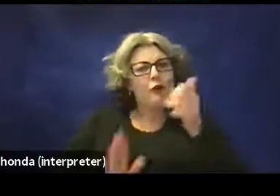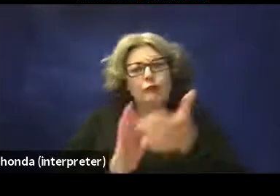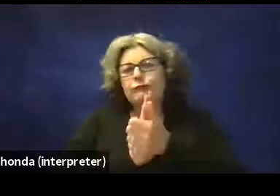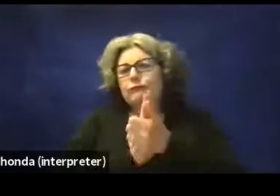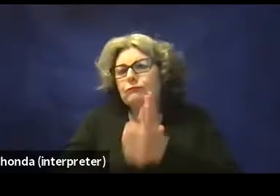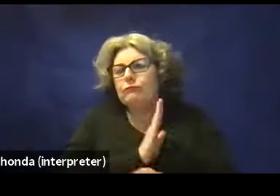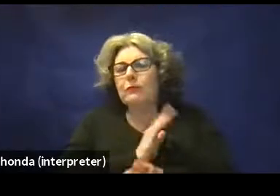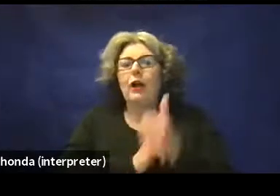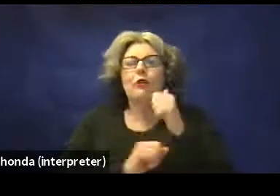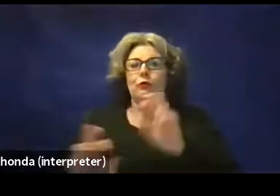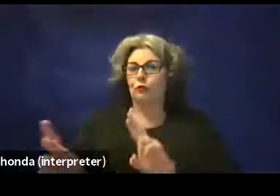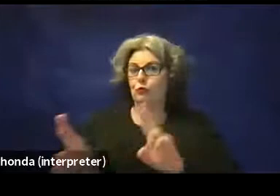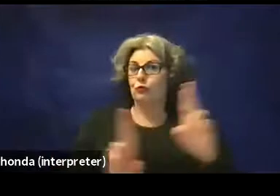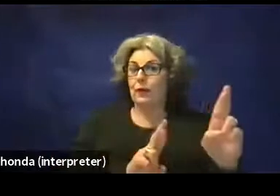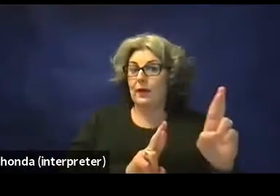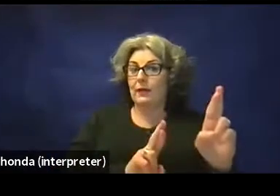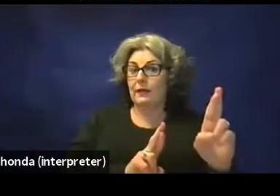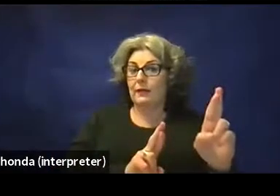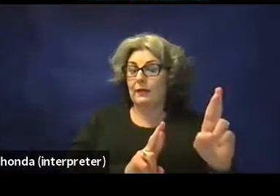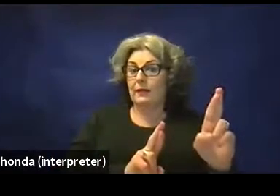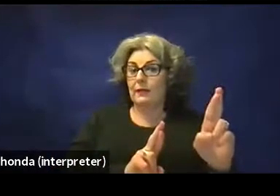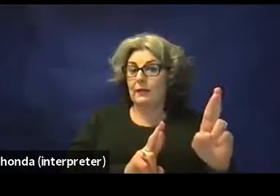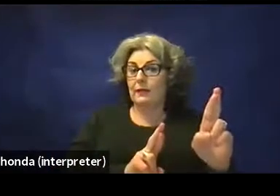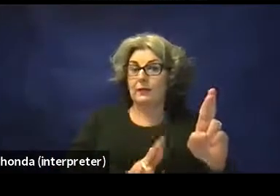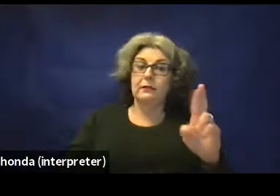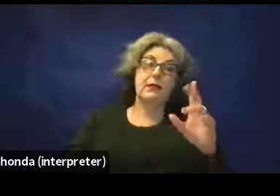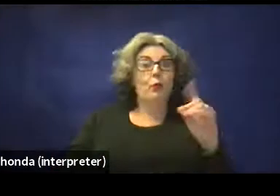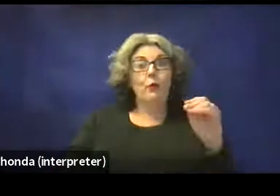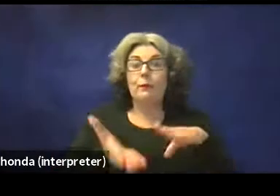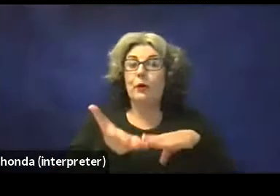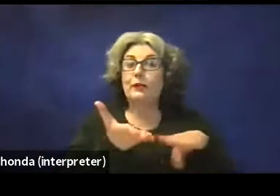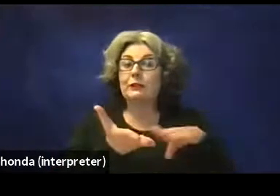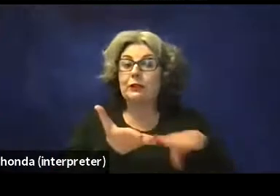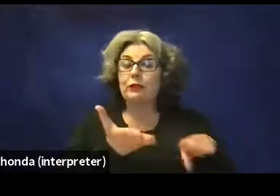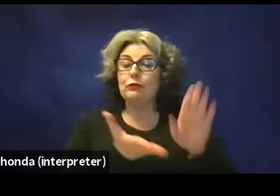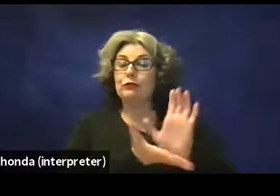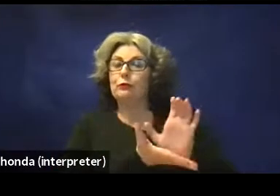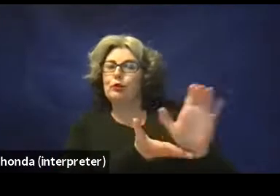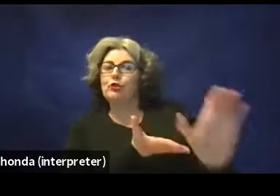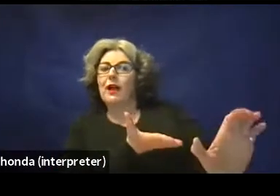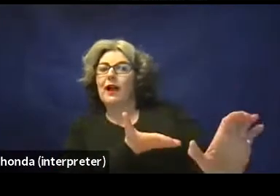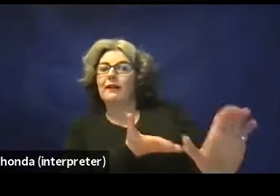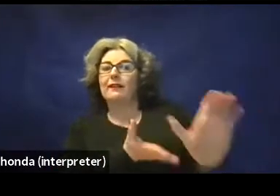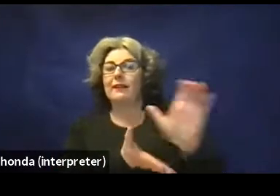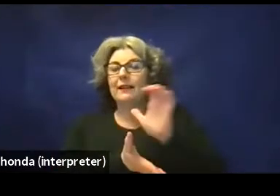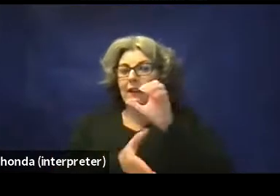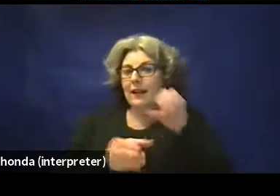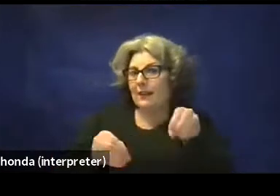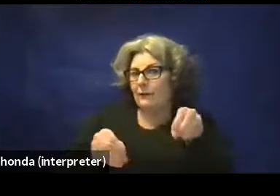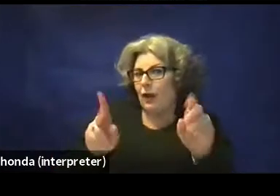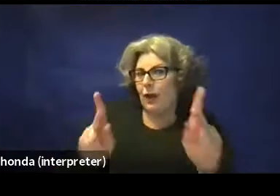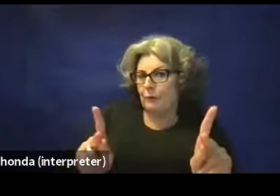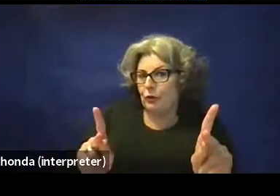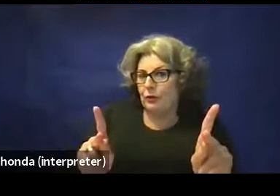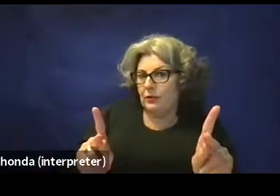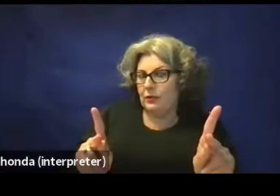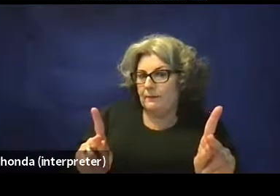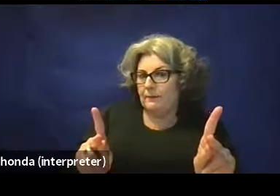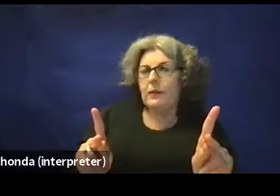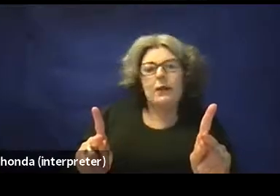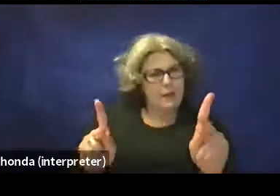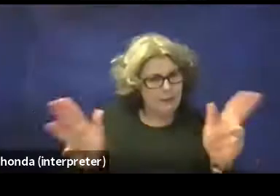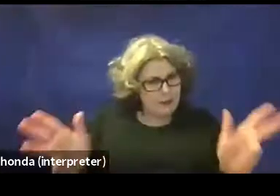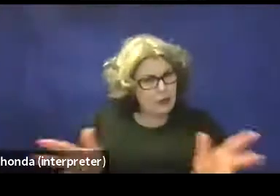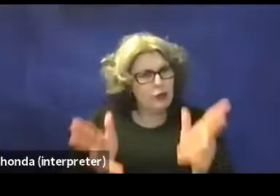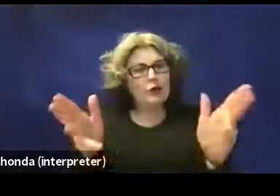and equipped so that you would not find one more excuse to push her out and not give her an opportunity. But we also